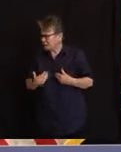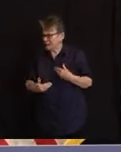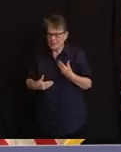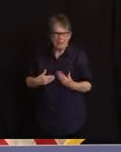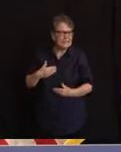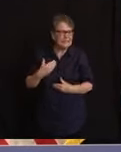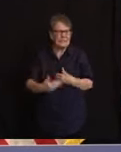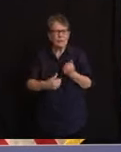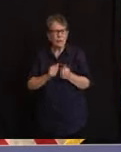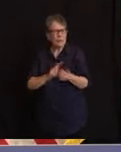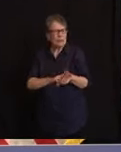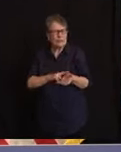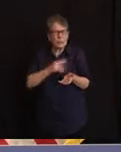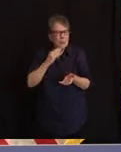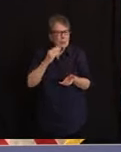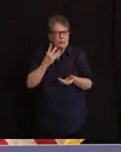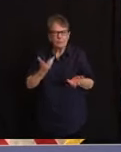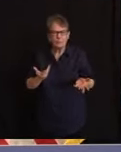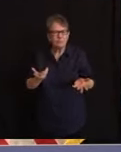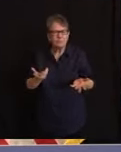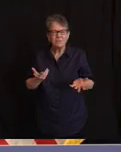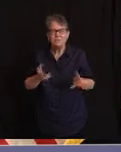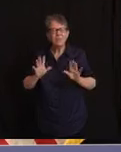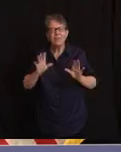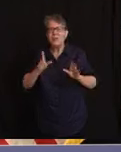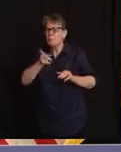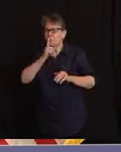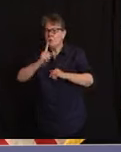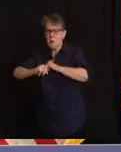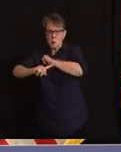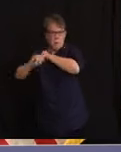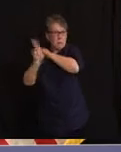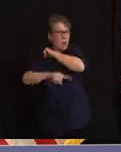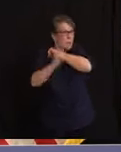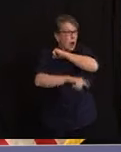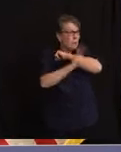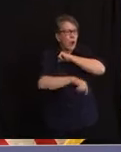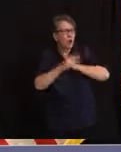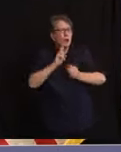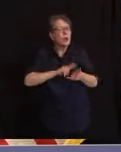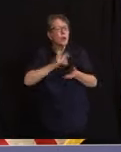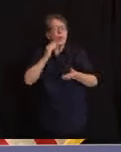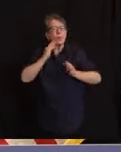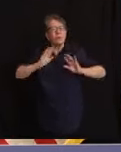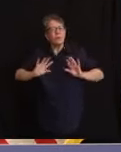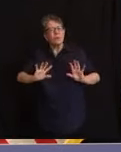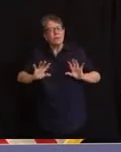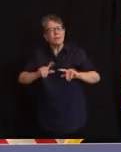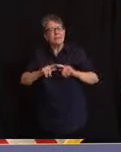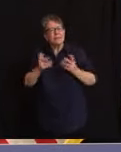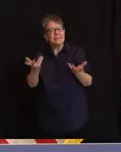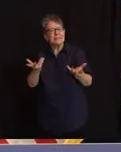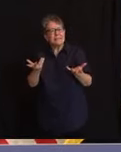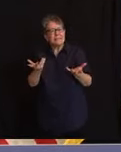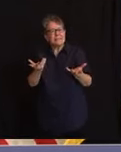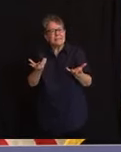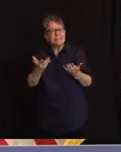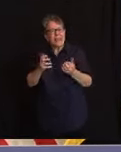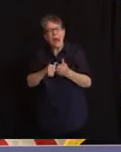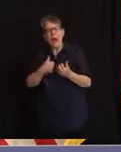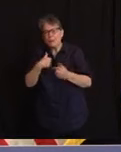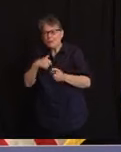citing violations, we continue to, through her offices, through mine, through others, pounding away on these operators